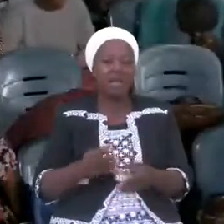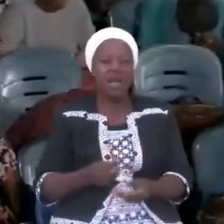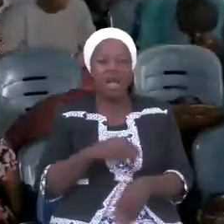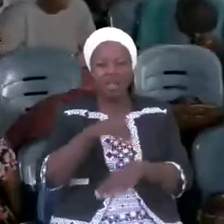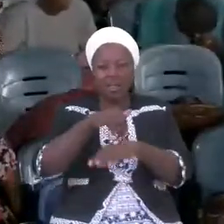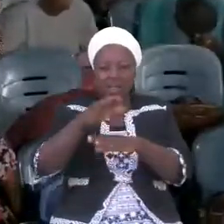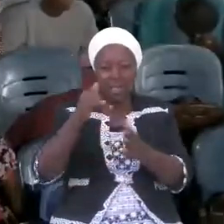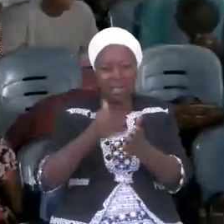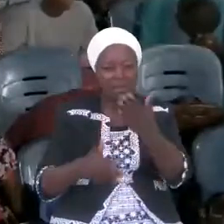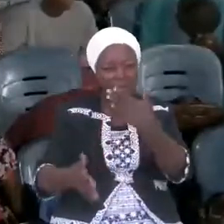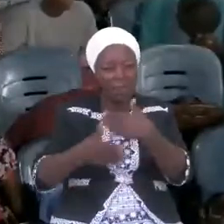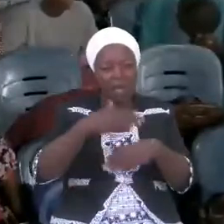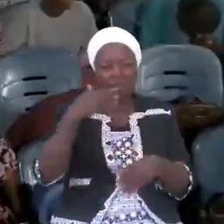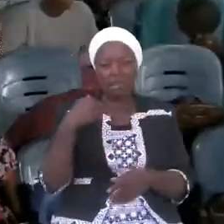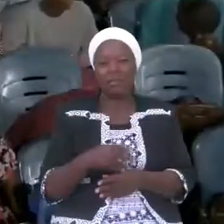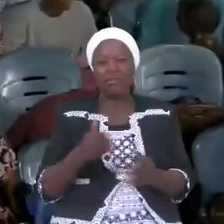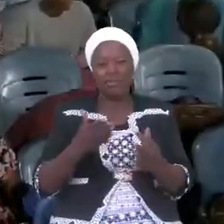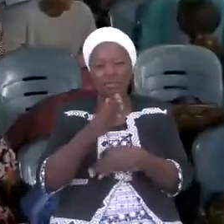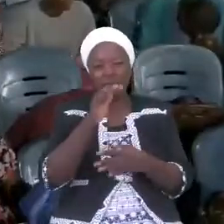and you can be attended to.